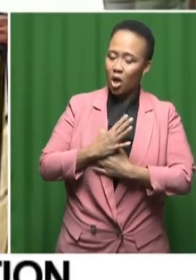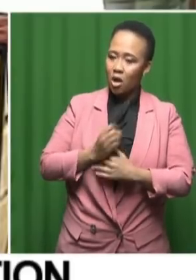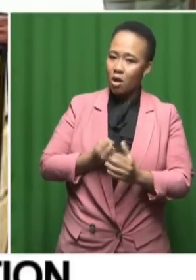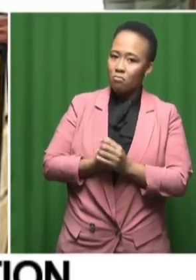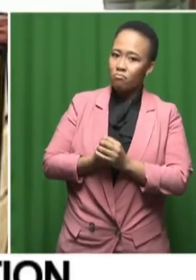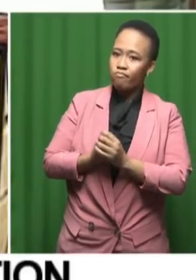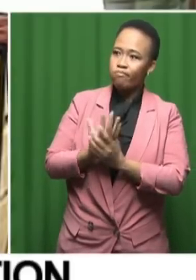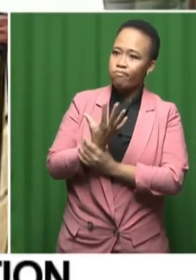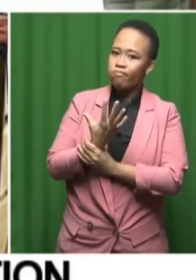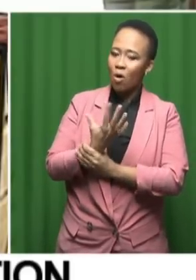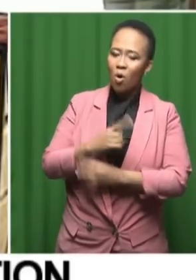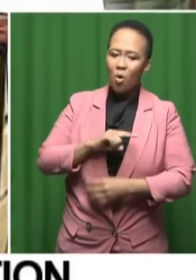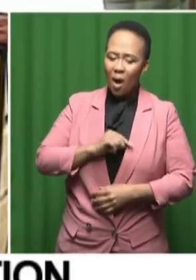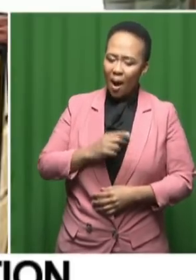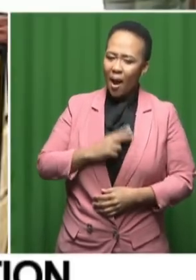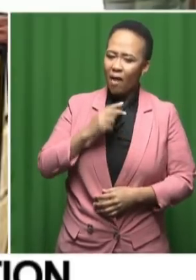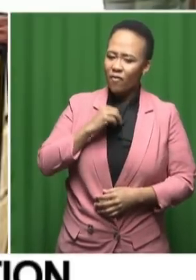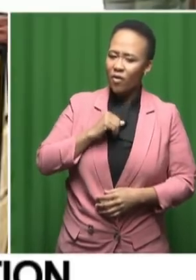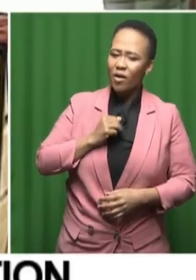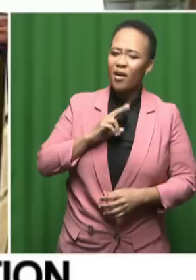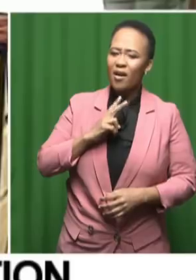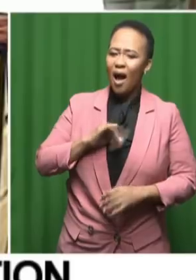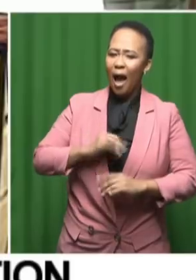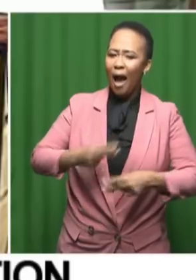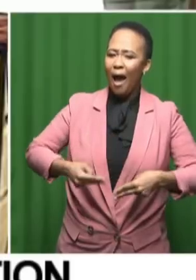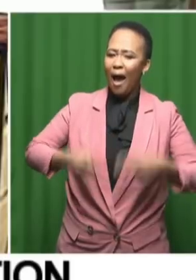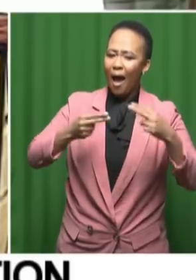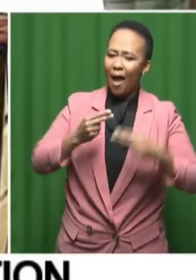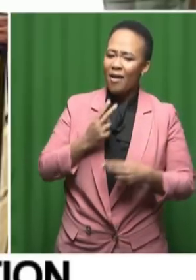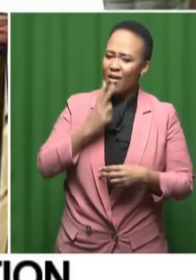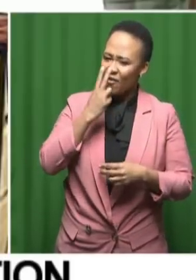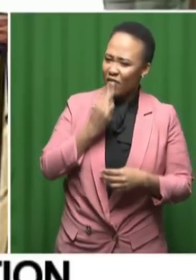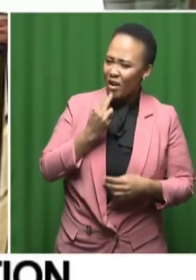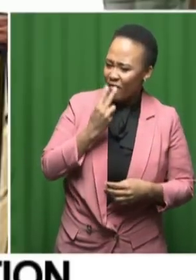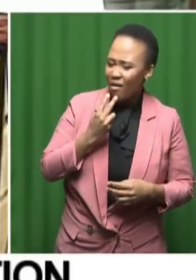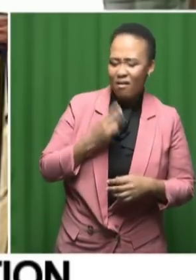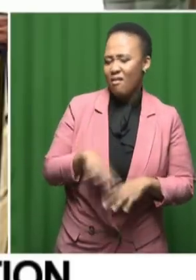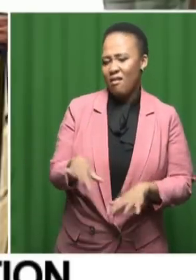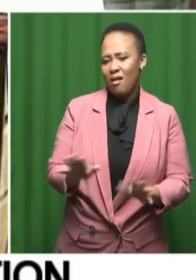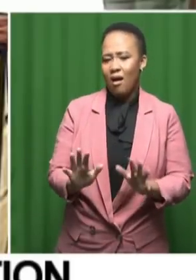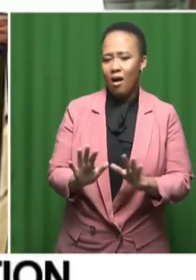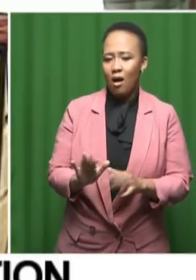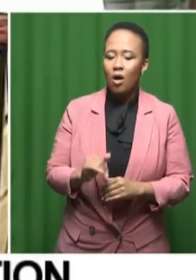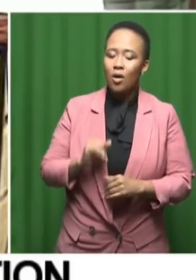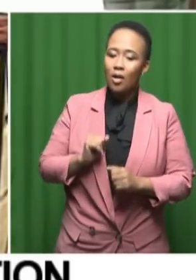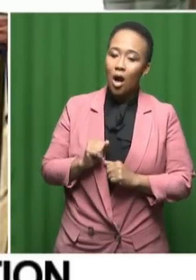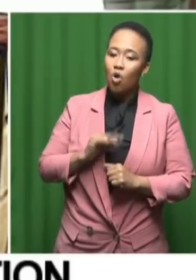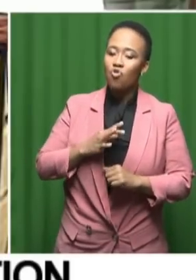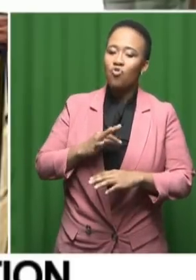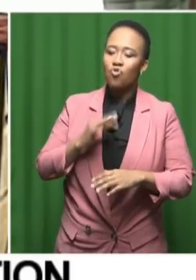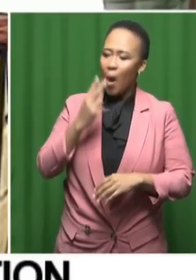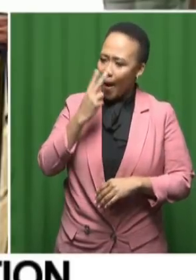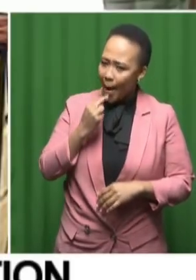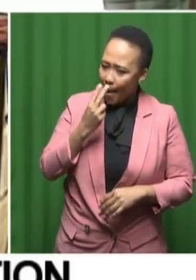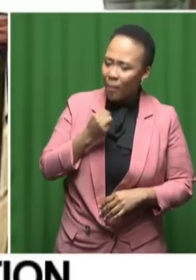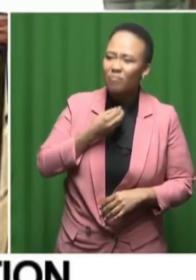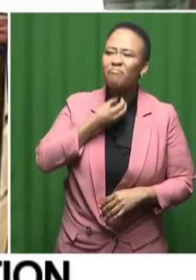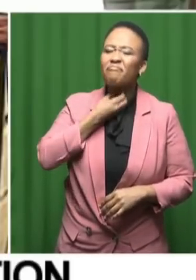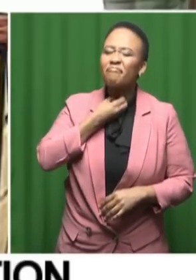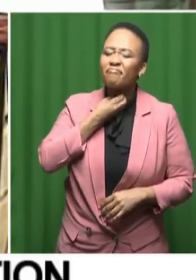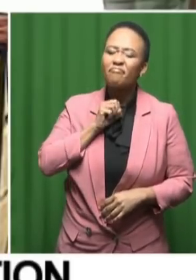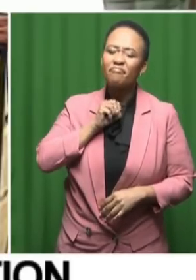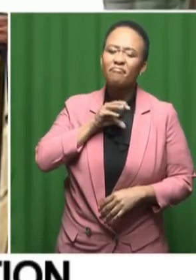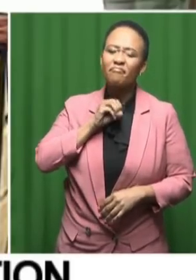to the pneumonia stage or lung stage or breathlessness stage. If it remains at the upper respiratory level to the running nose, sore throat, it is